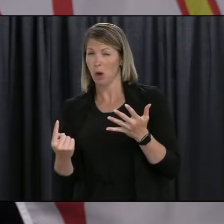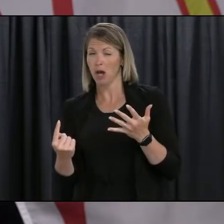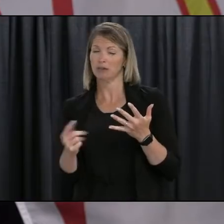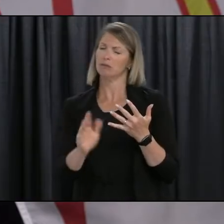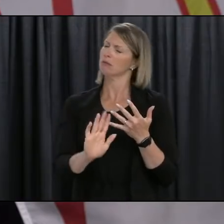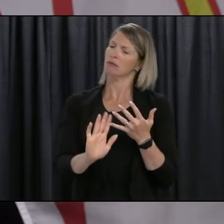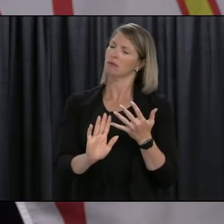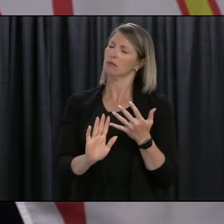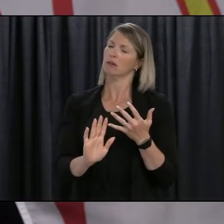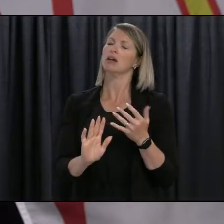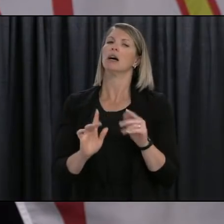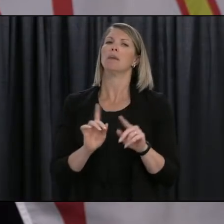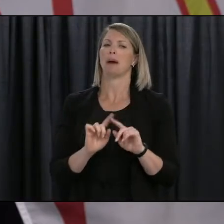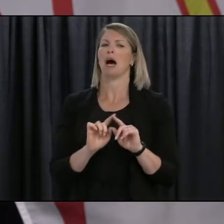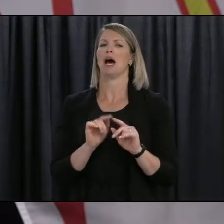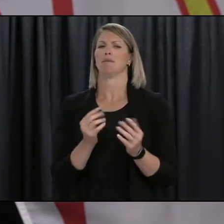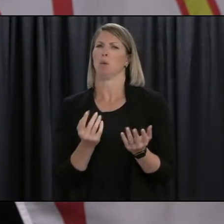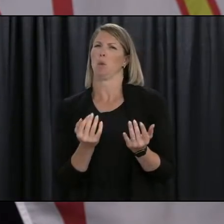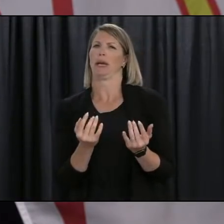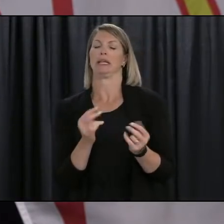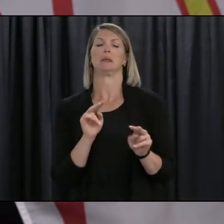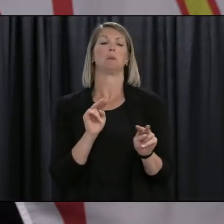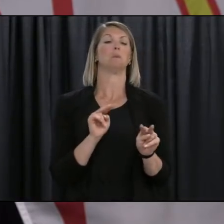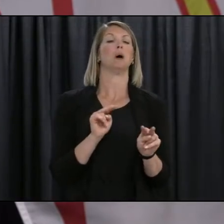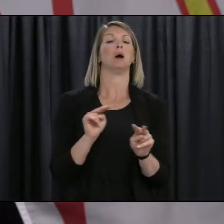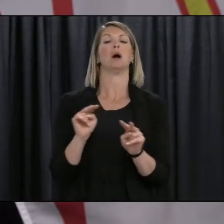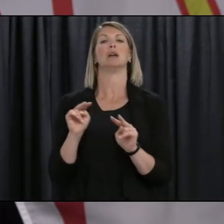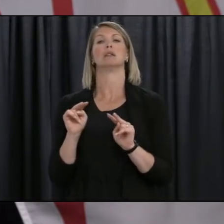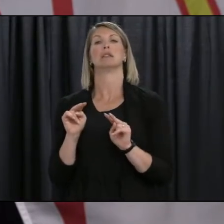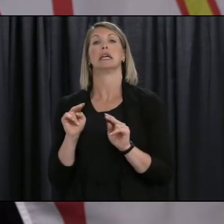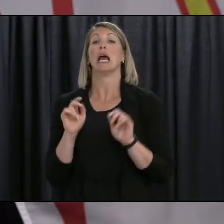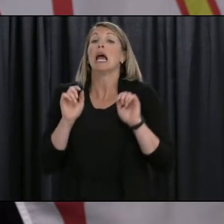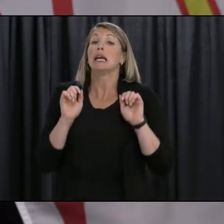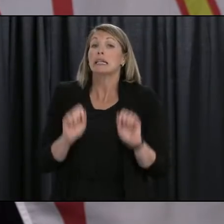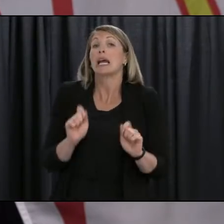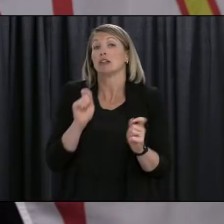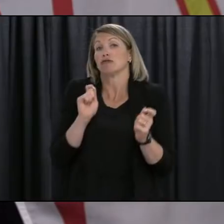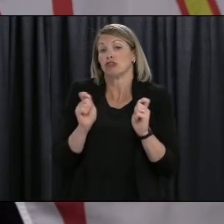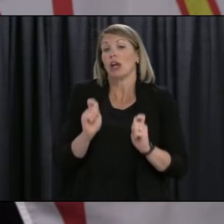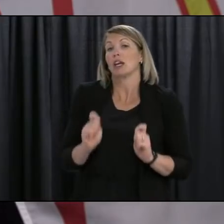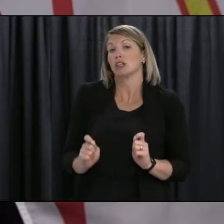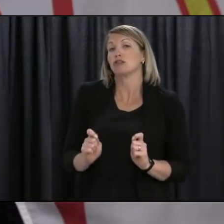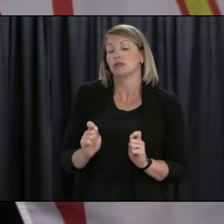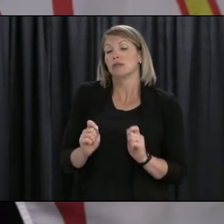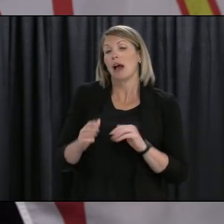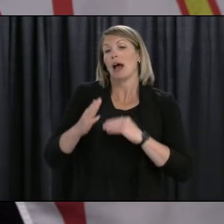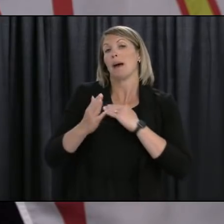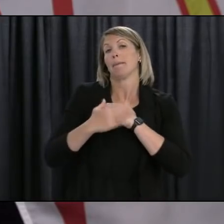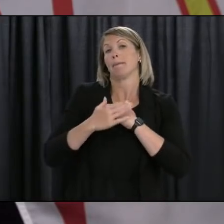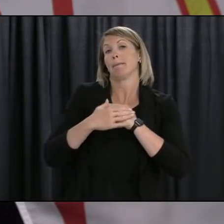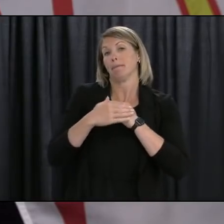amend some of the things that, some decisions that have been made, that we can't make changes and that we can't,